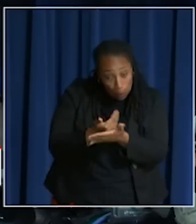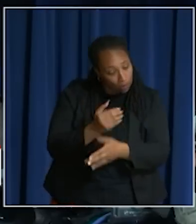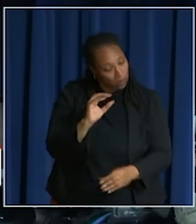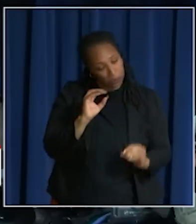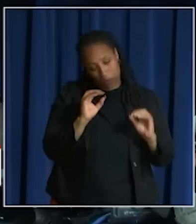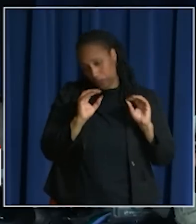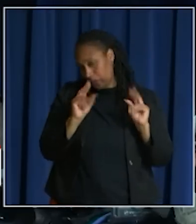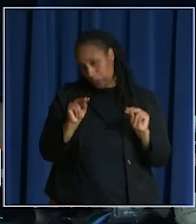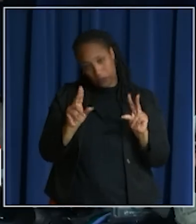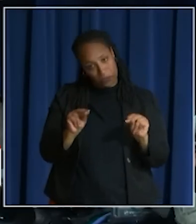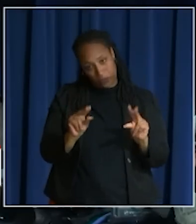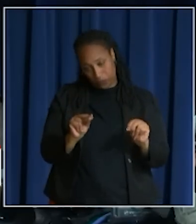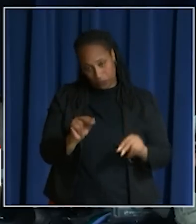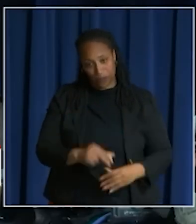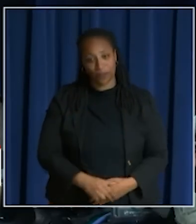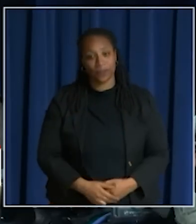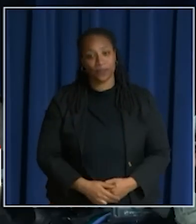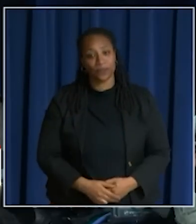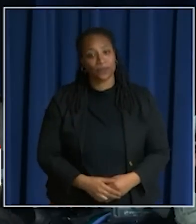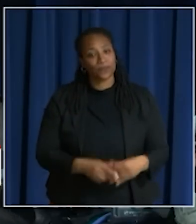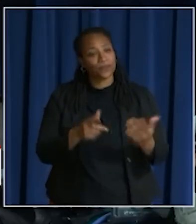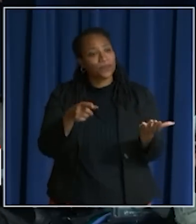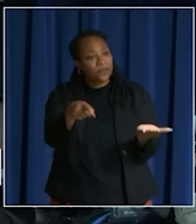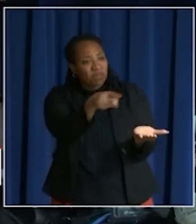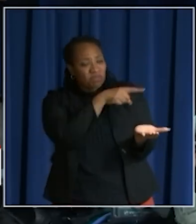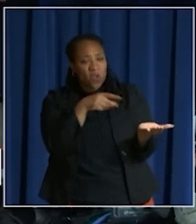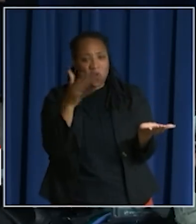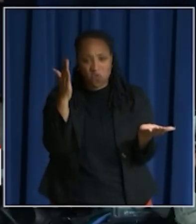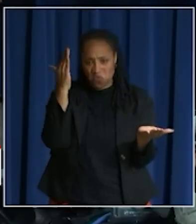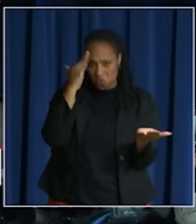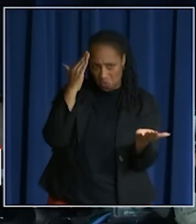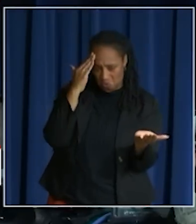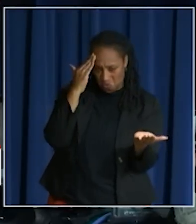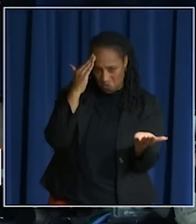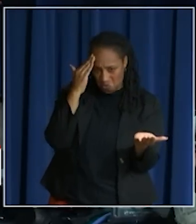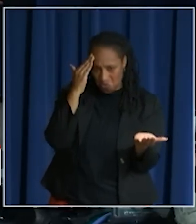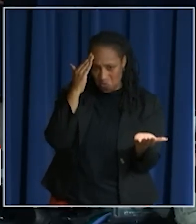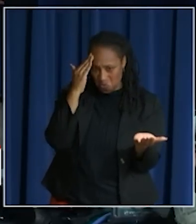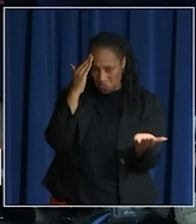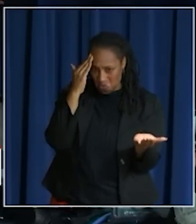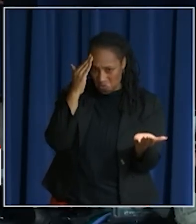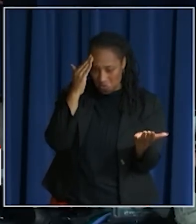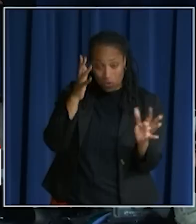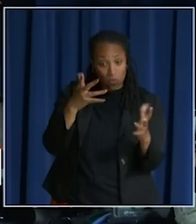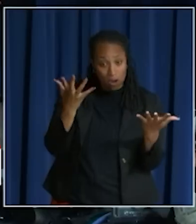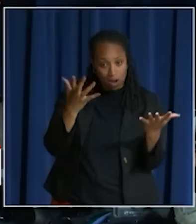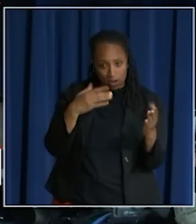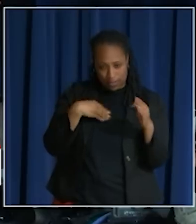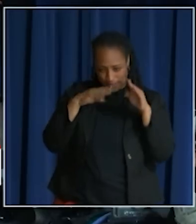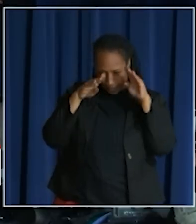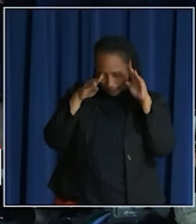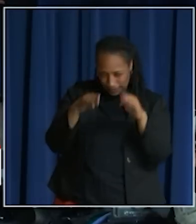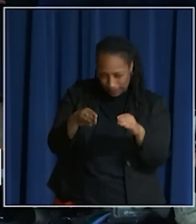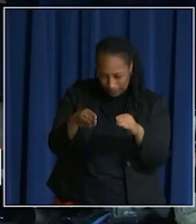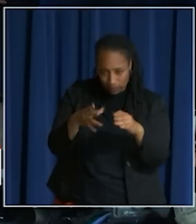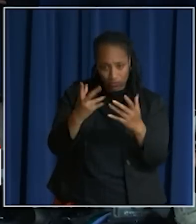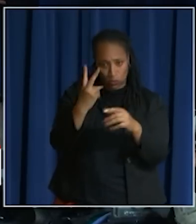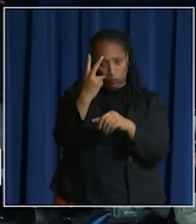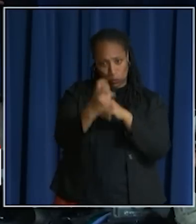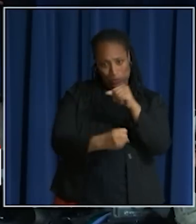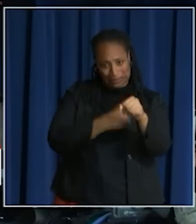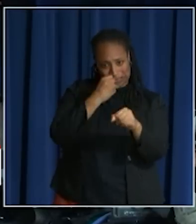and you know, that I was very, very focused in the last 2 years on having